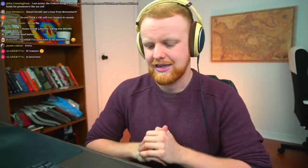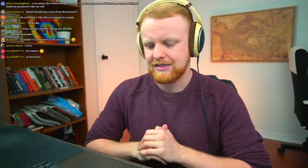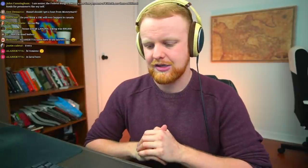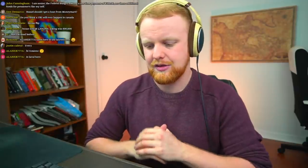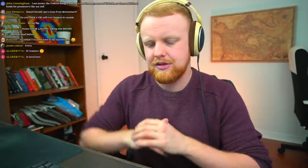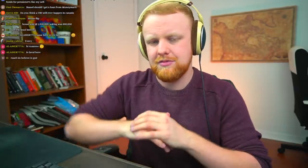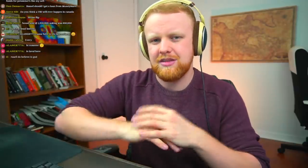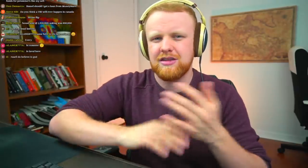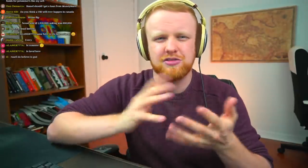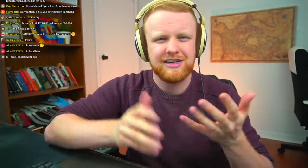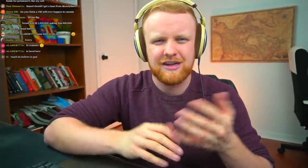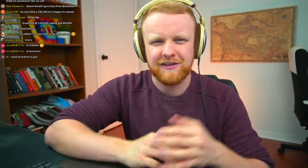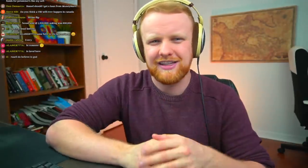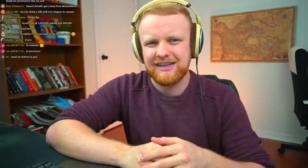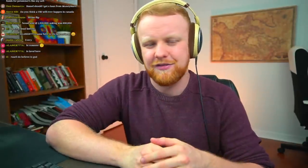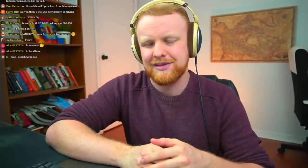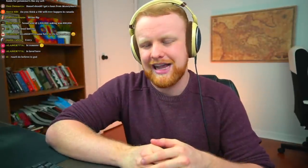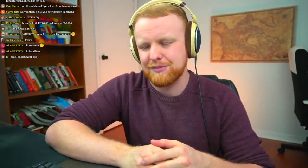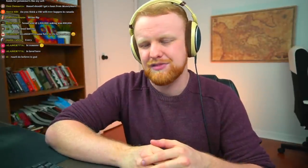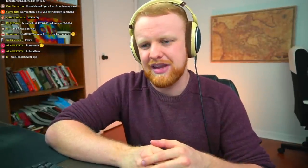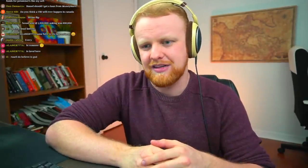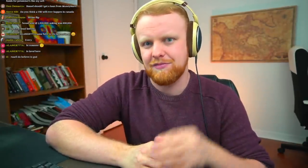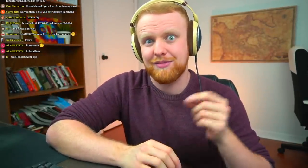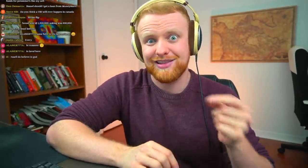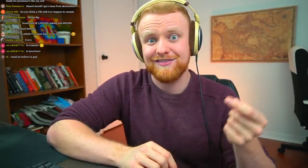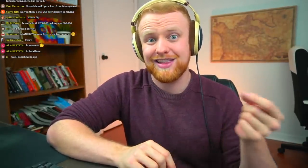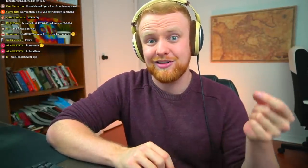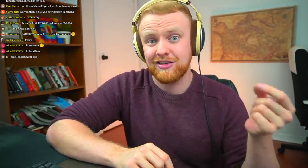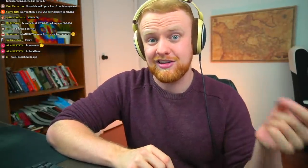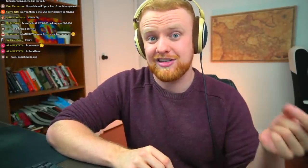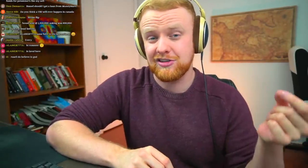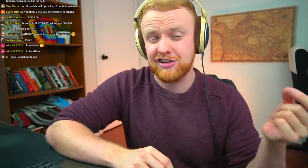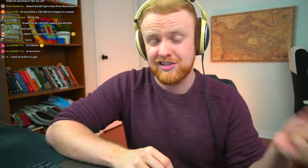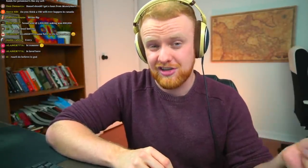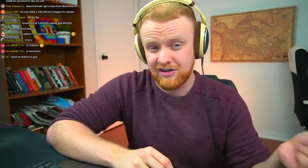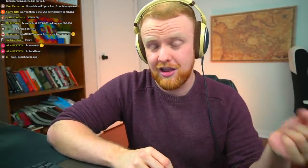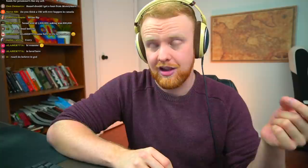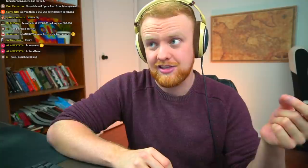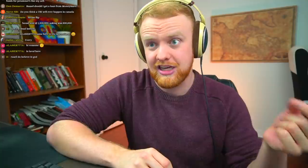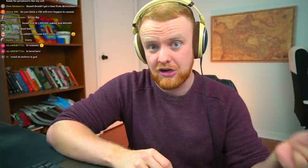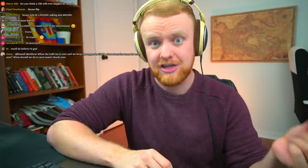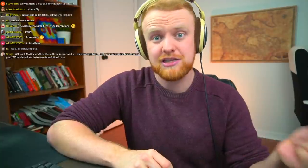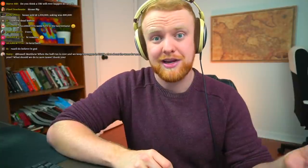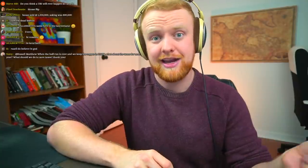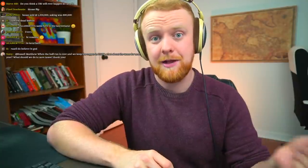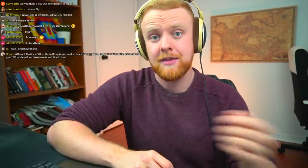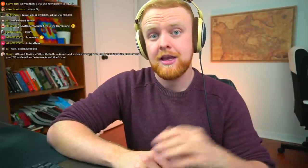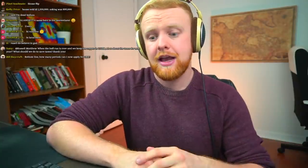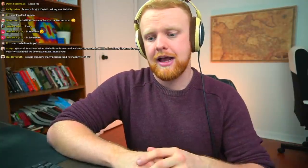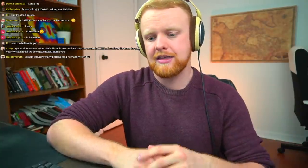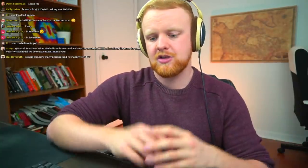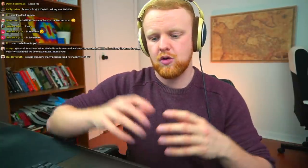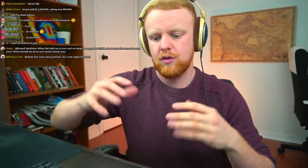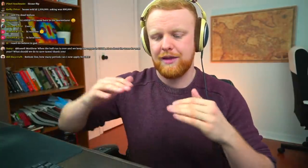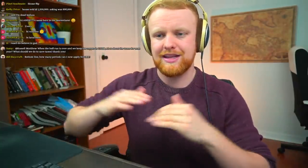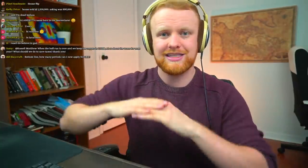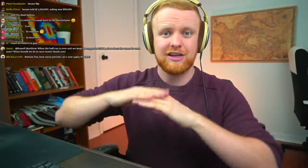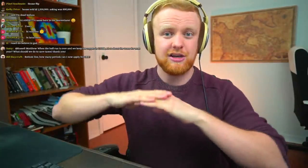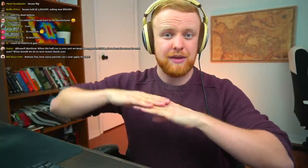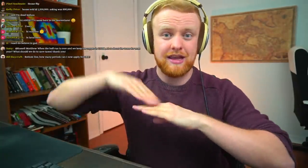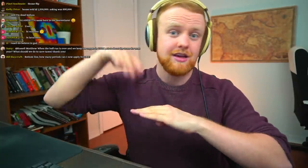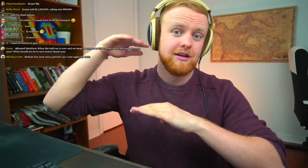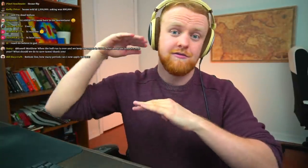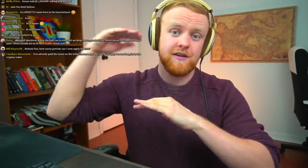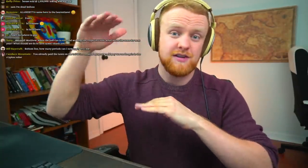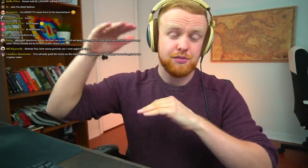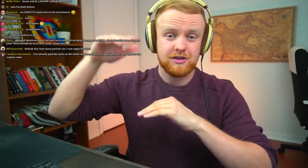this. So they're treated differently from a tax perspective. But I believe that they're considered securities right now. So that means that